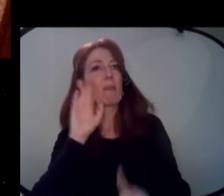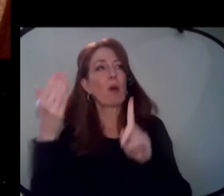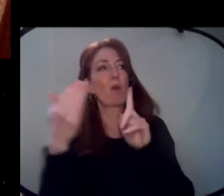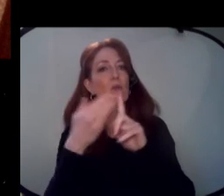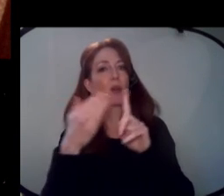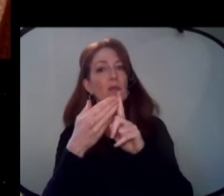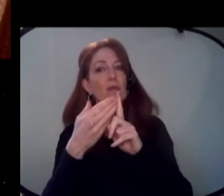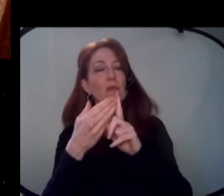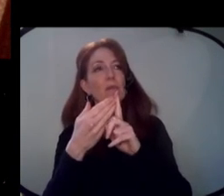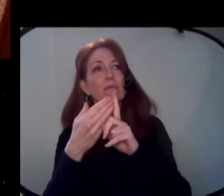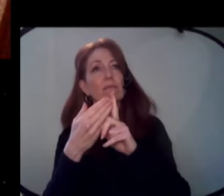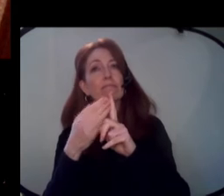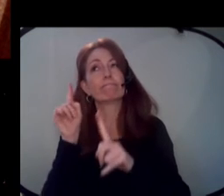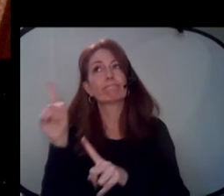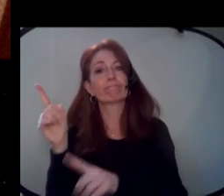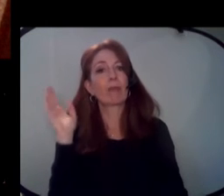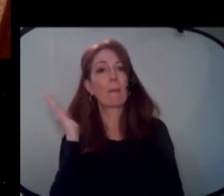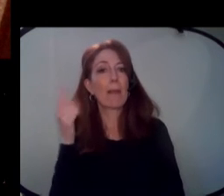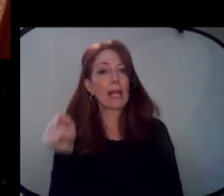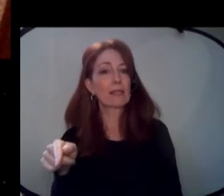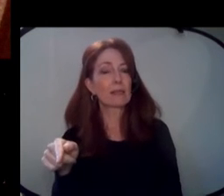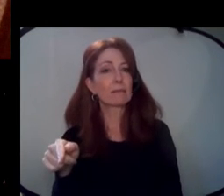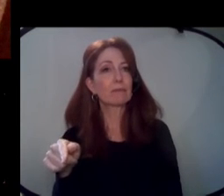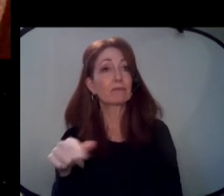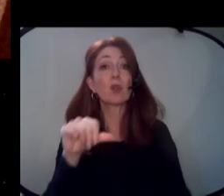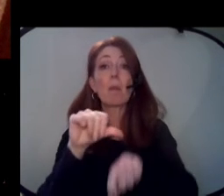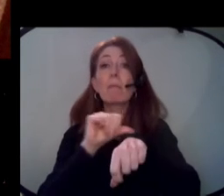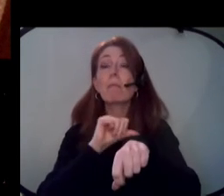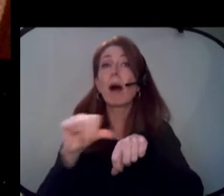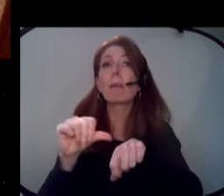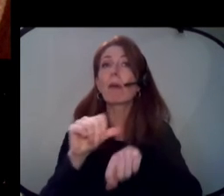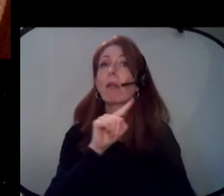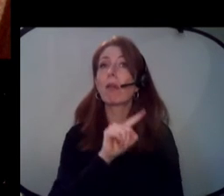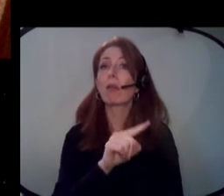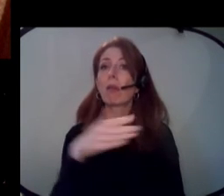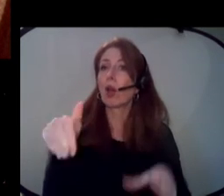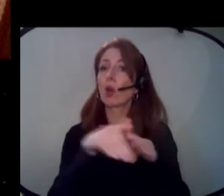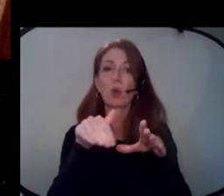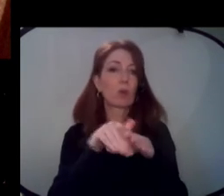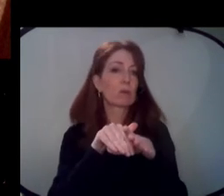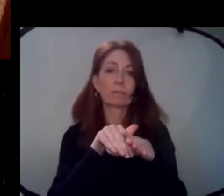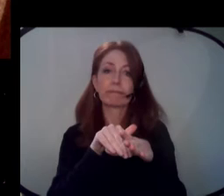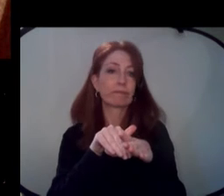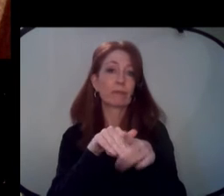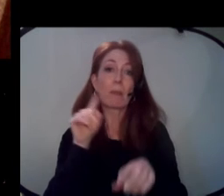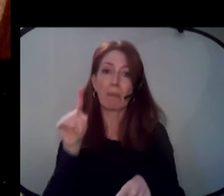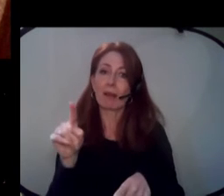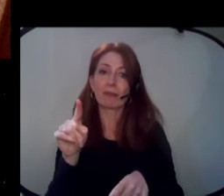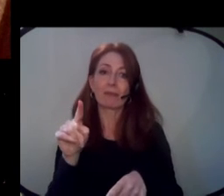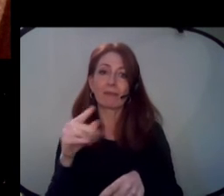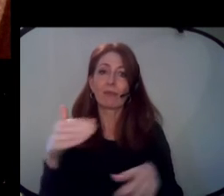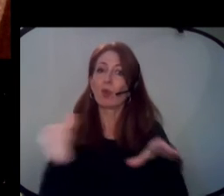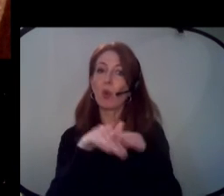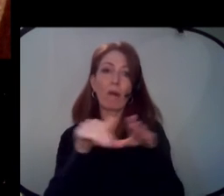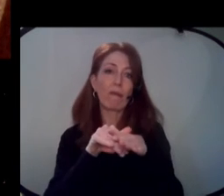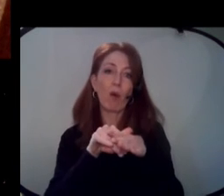of the maid. So in the Bible, the maid does not take part in the killing. She's